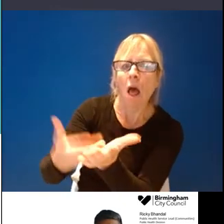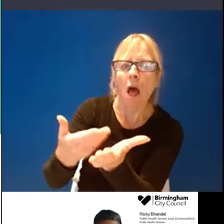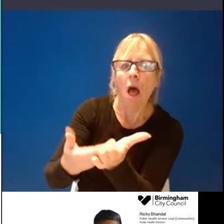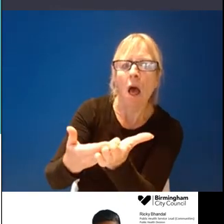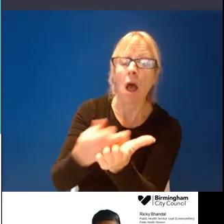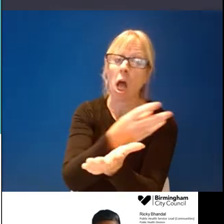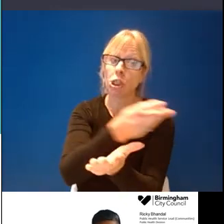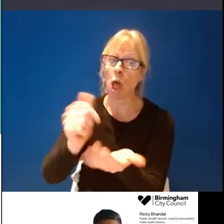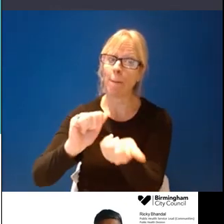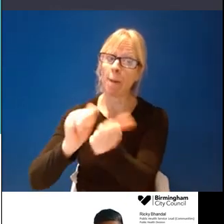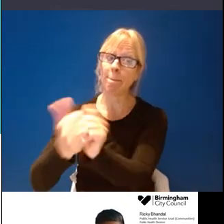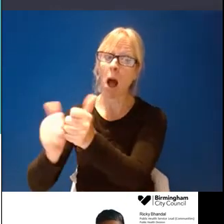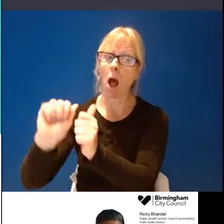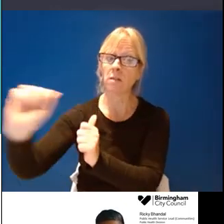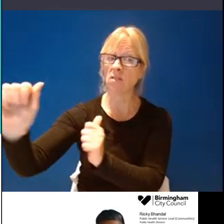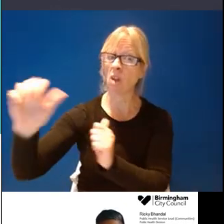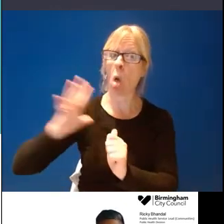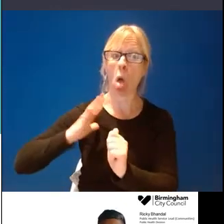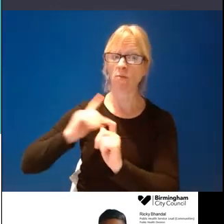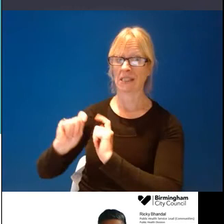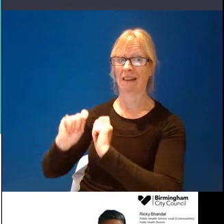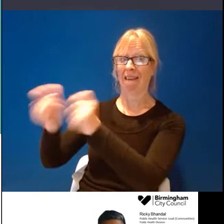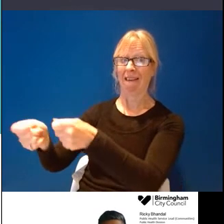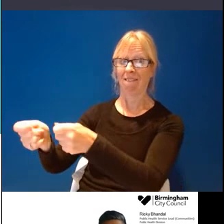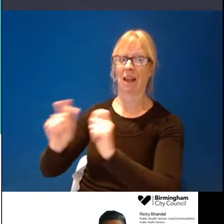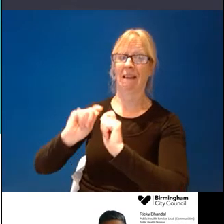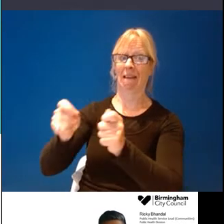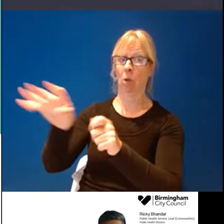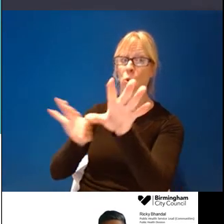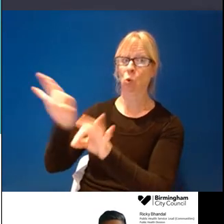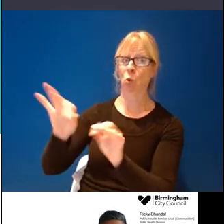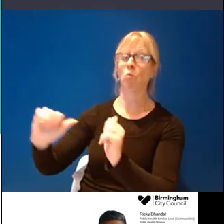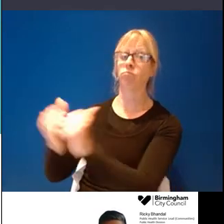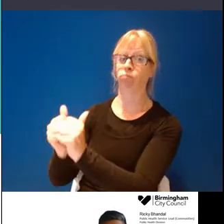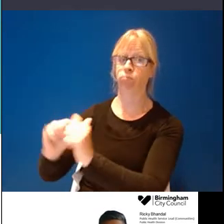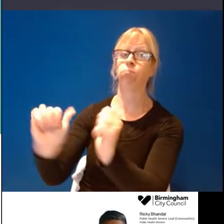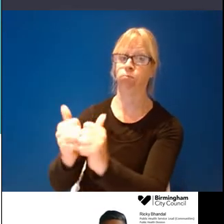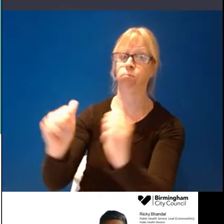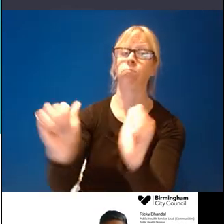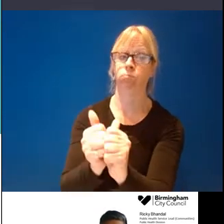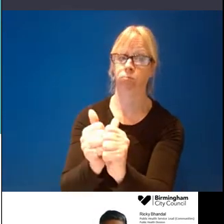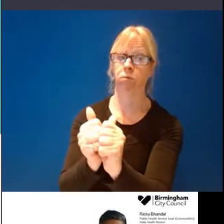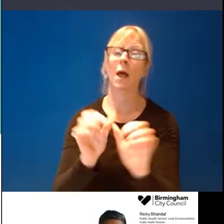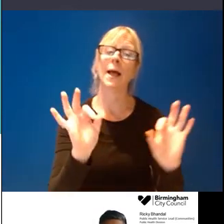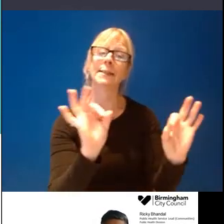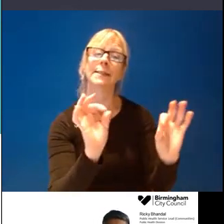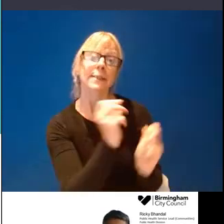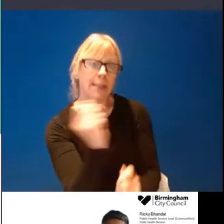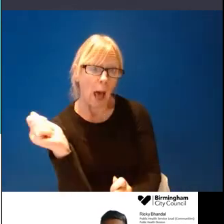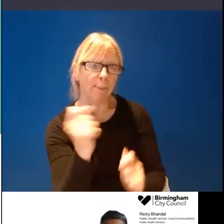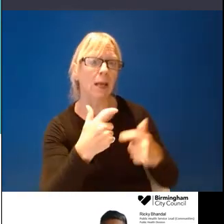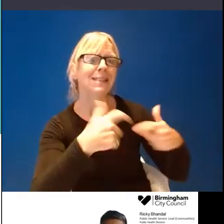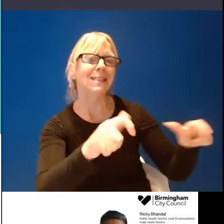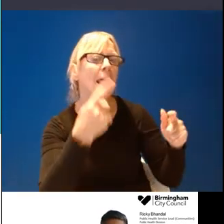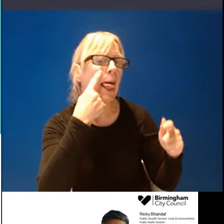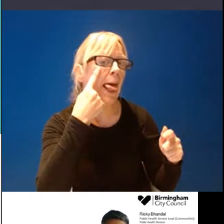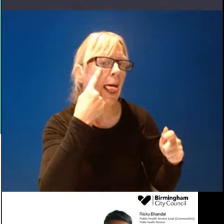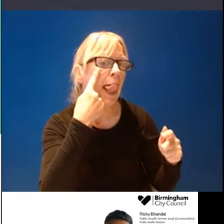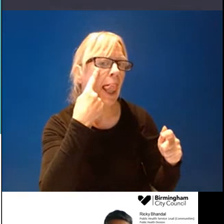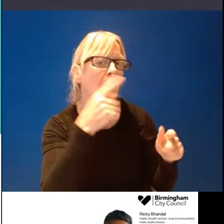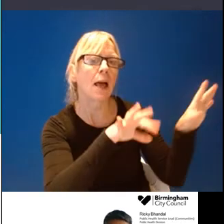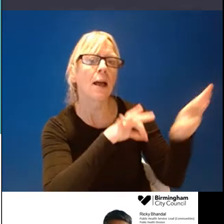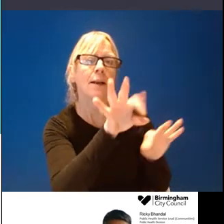already have been given, we've already named, some partners that are still in that process of tendering. And what we want to do